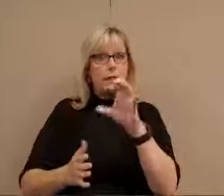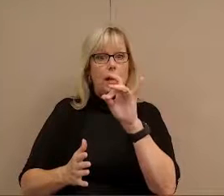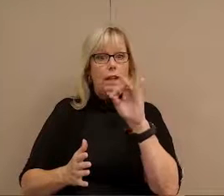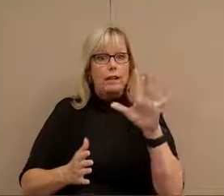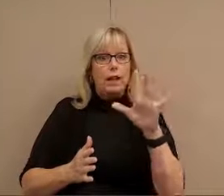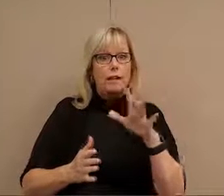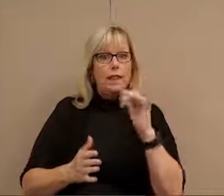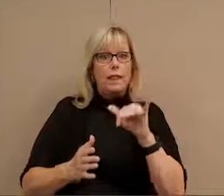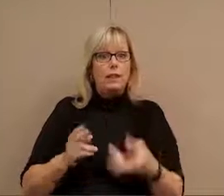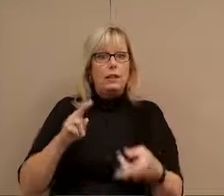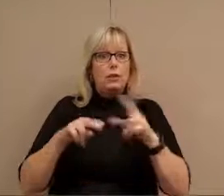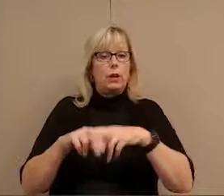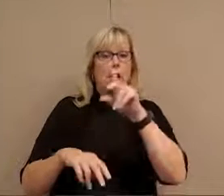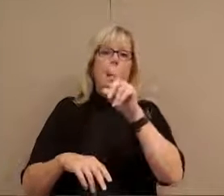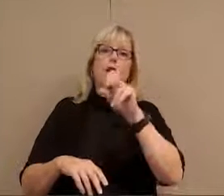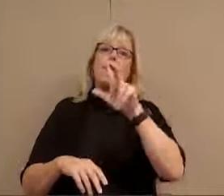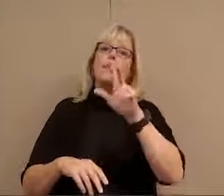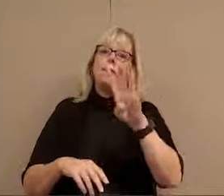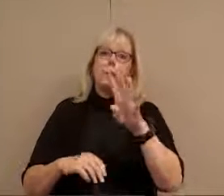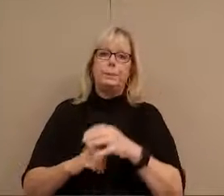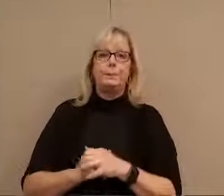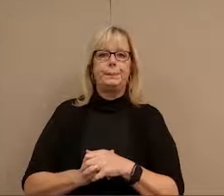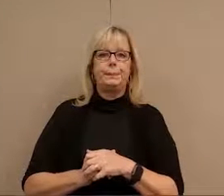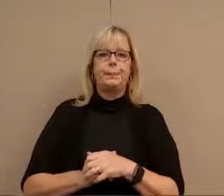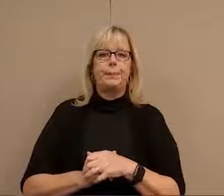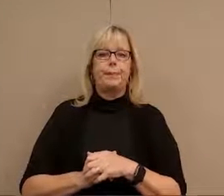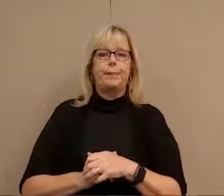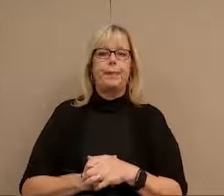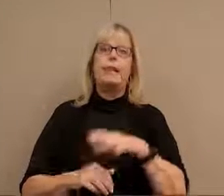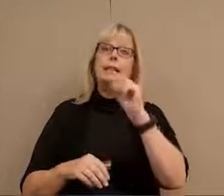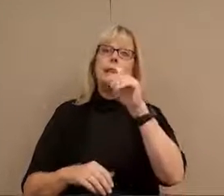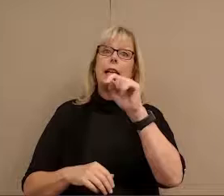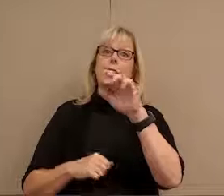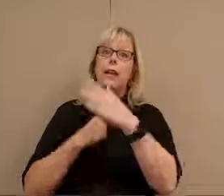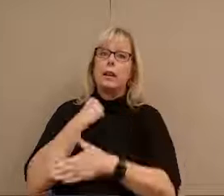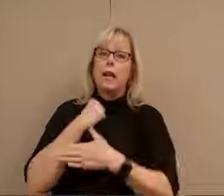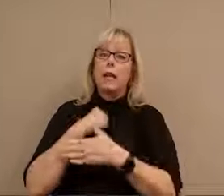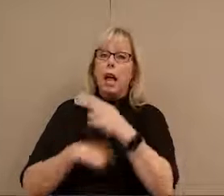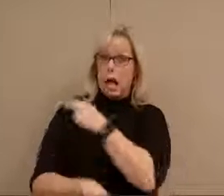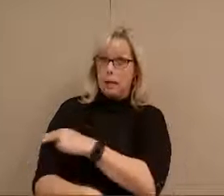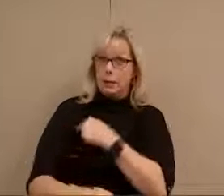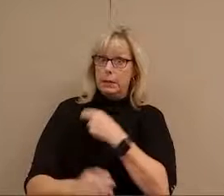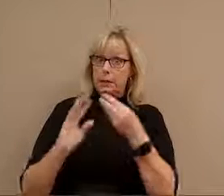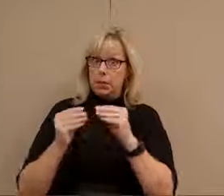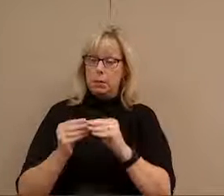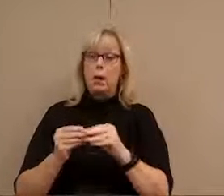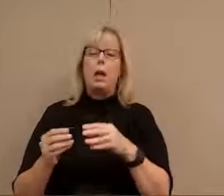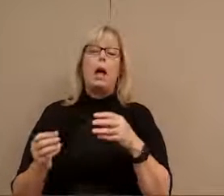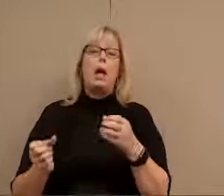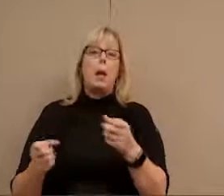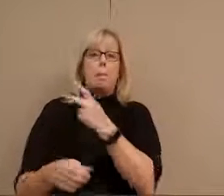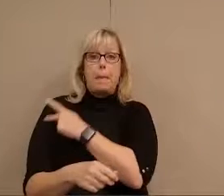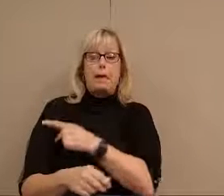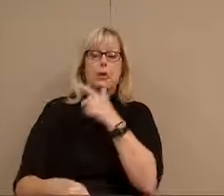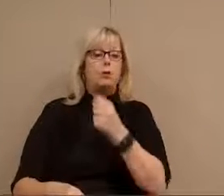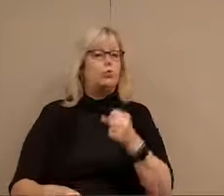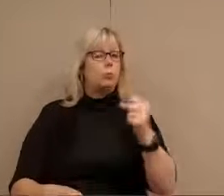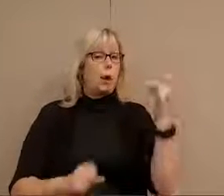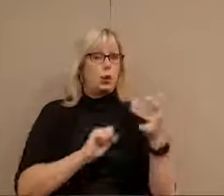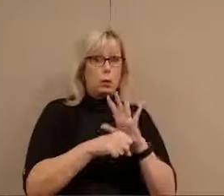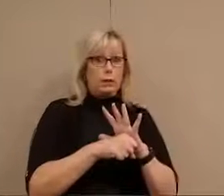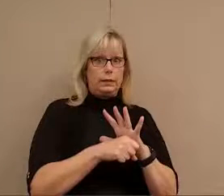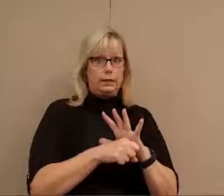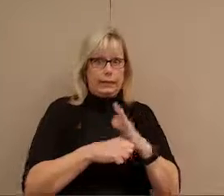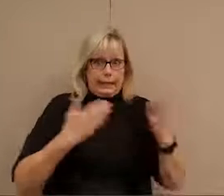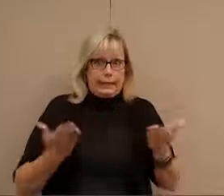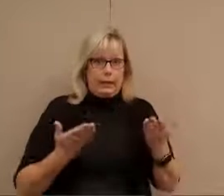23,685, and that's an increase of 134. St. Clair County hospitalization numbers, for total number of COVID-related hospitalized patients in St. Clair